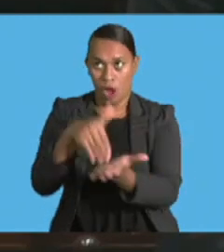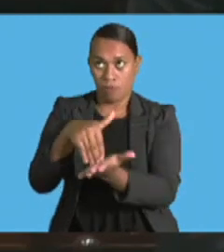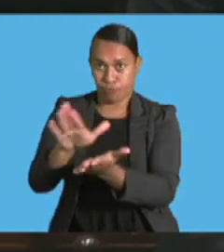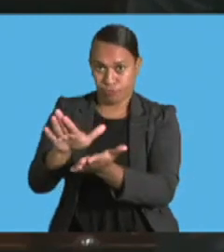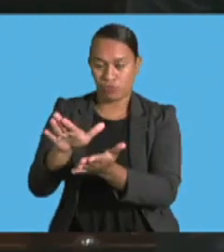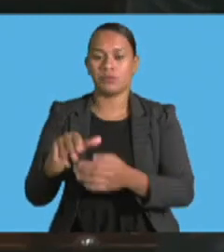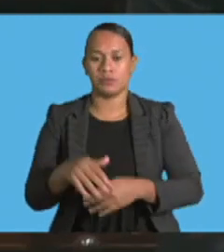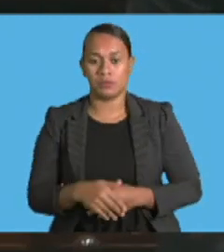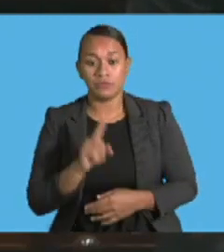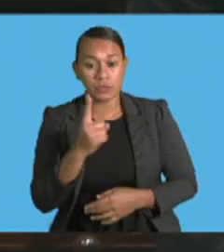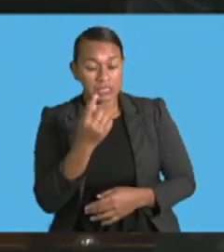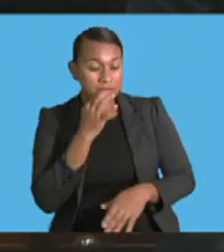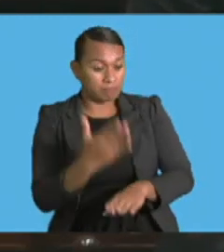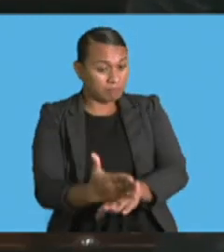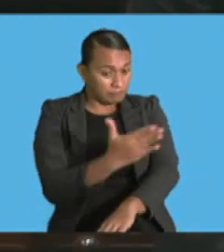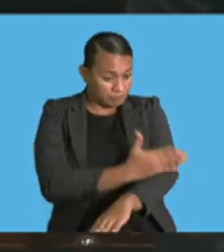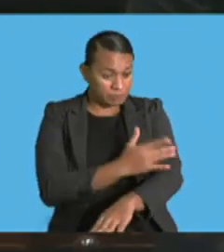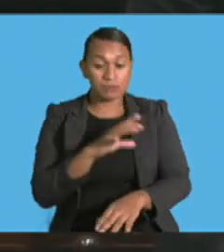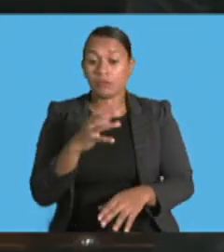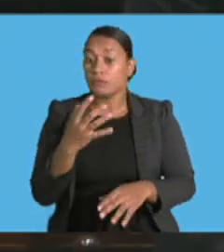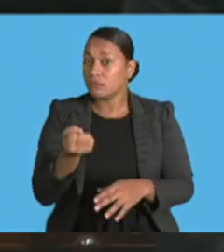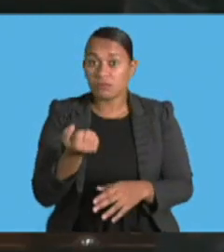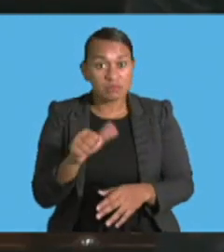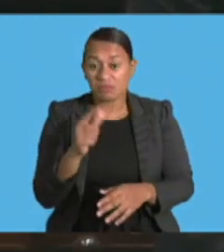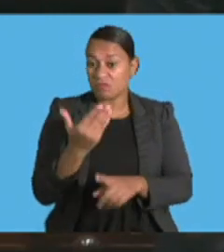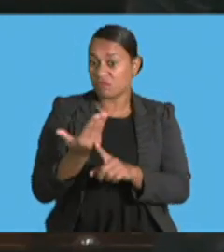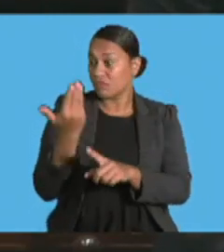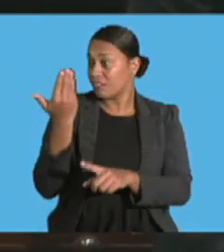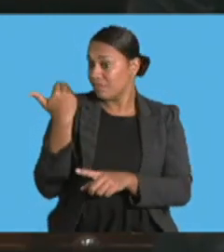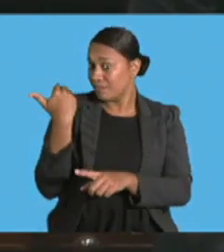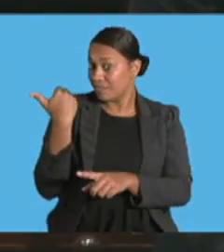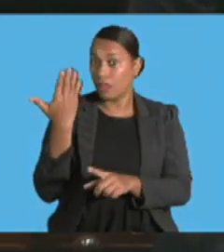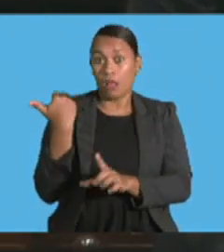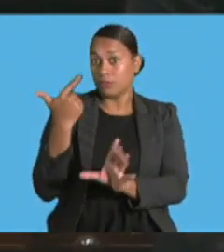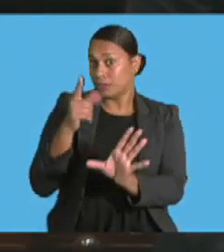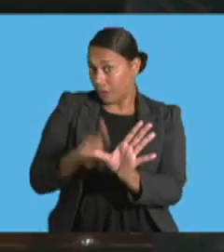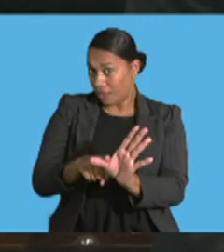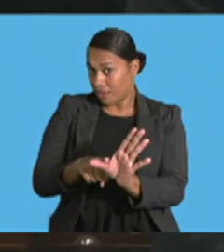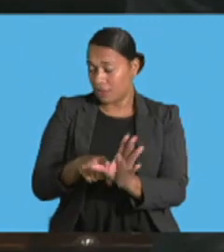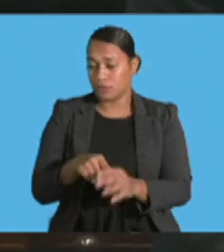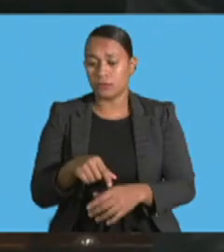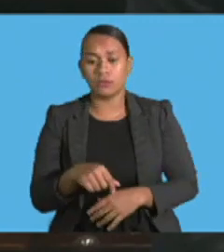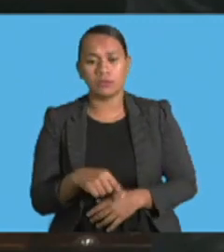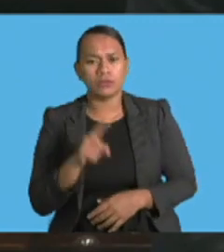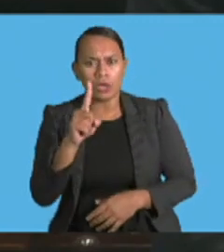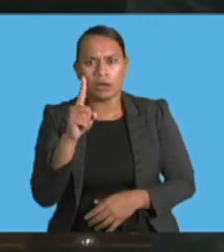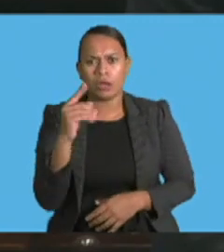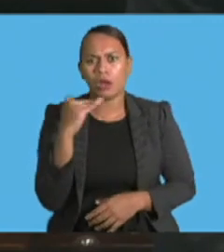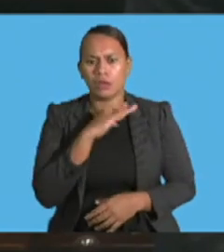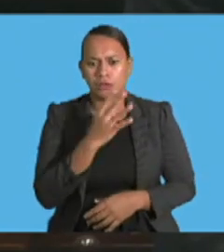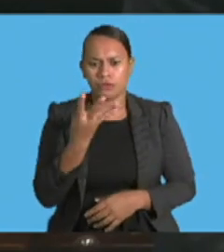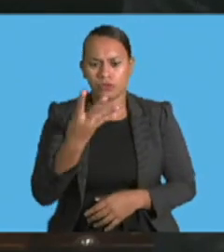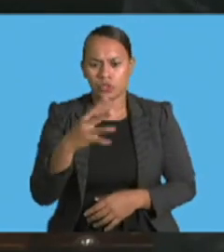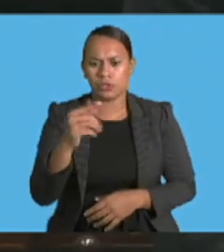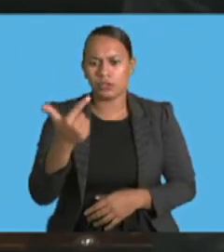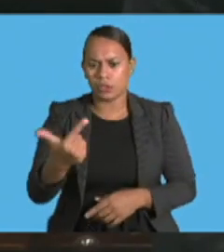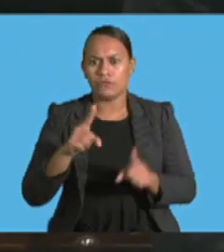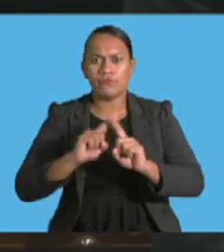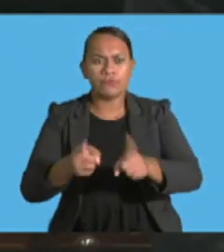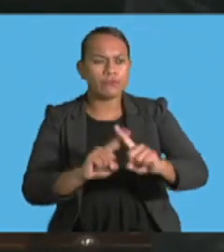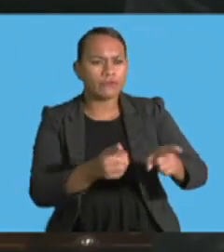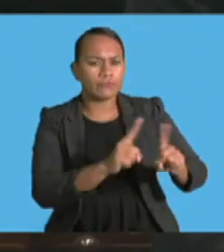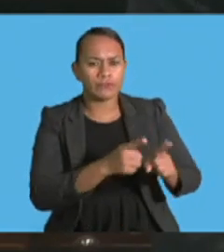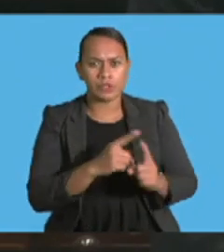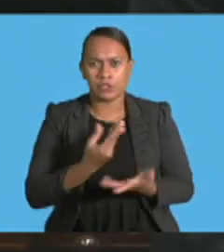the last financial year, the Department of Environment issued a total of 147 permits, and a total of 10 prohibition notice